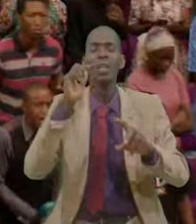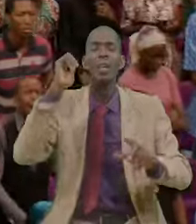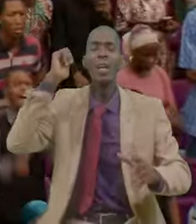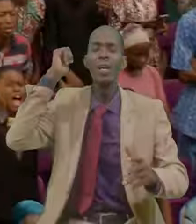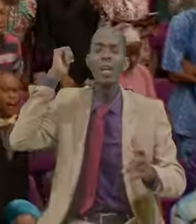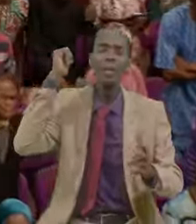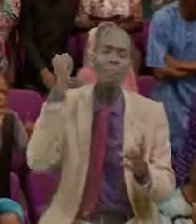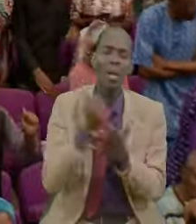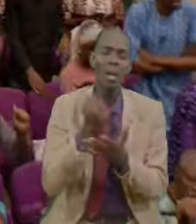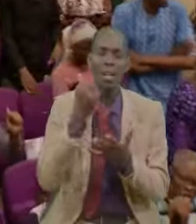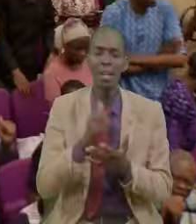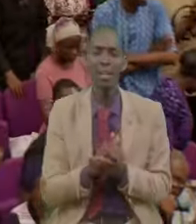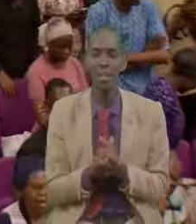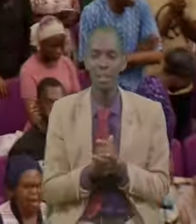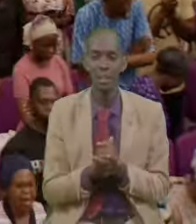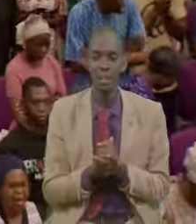Amen.